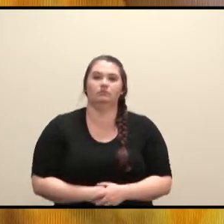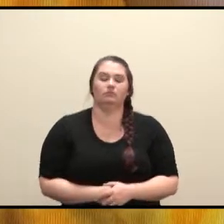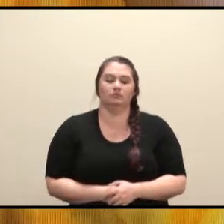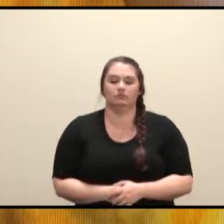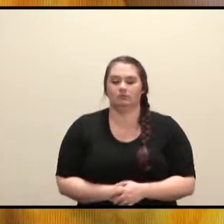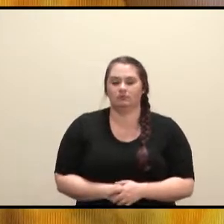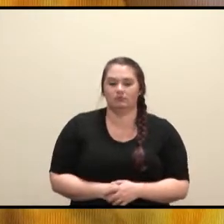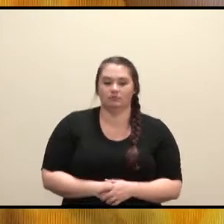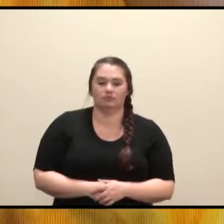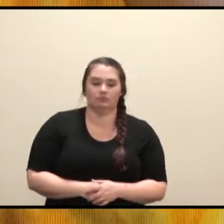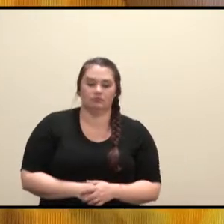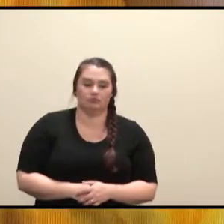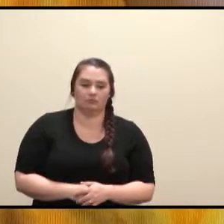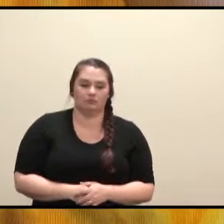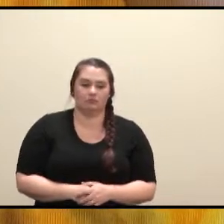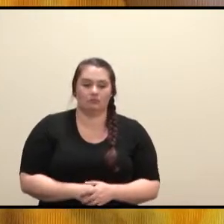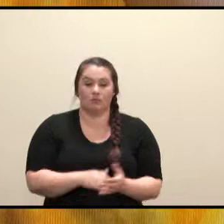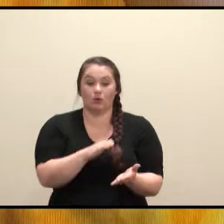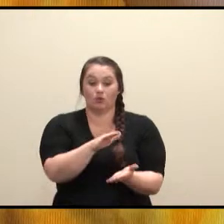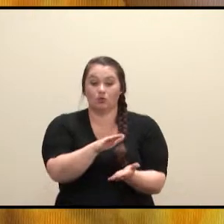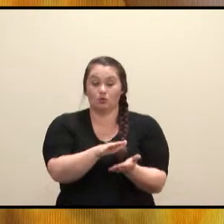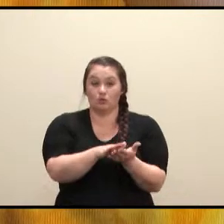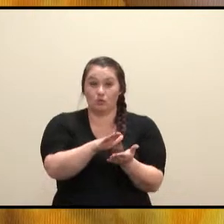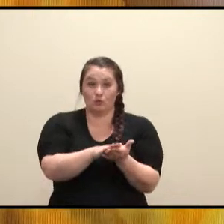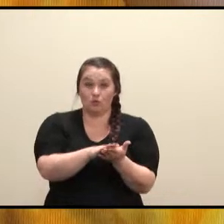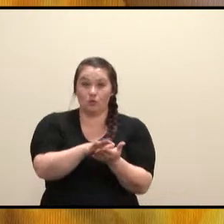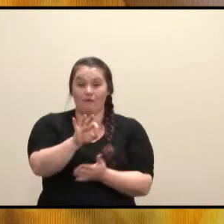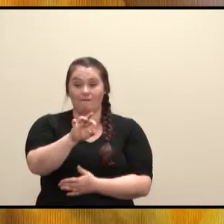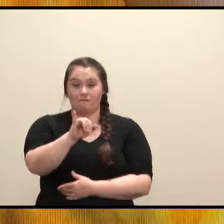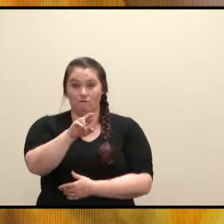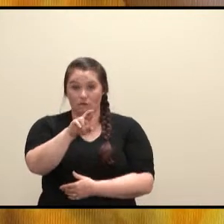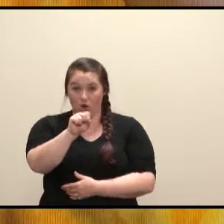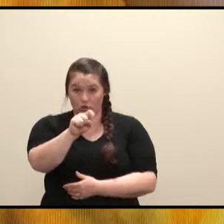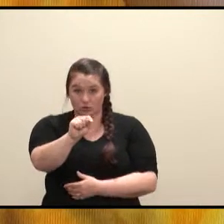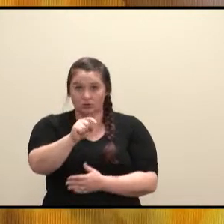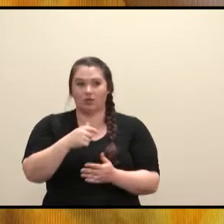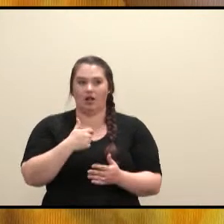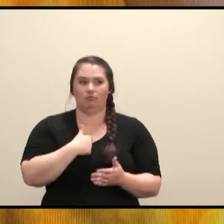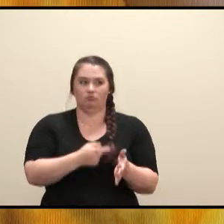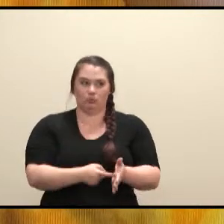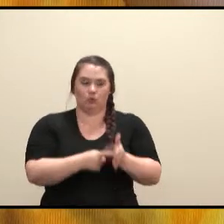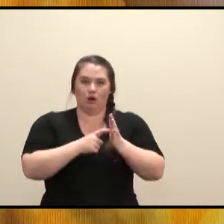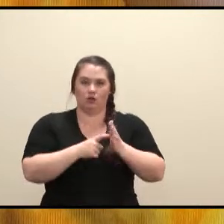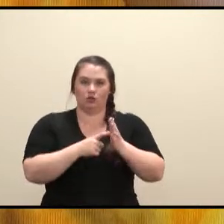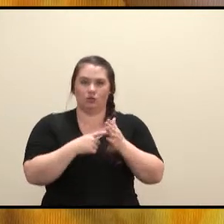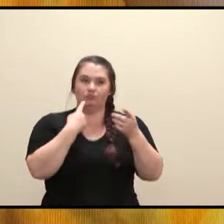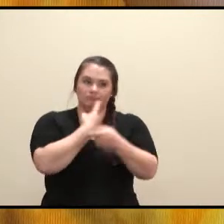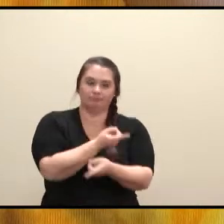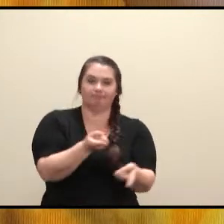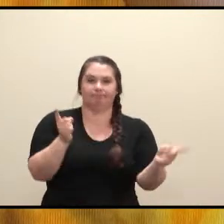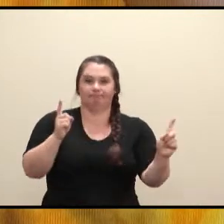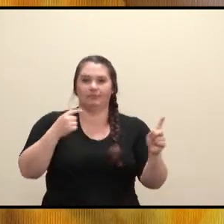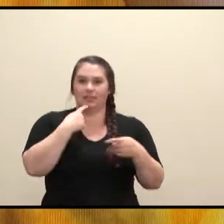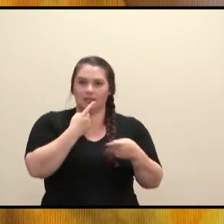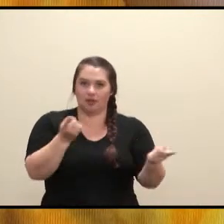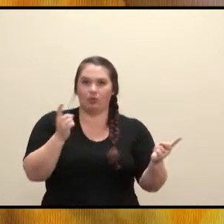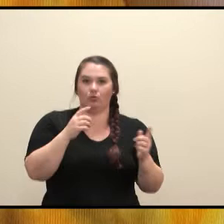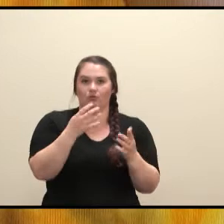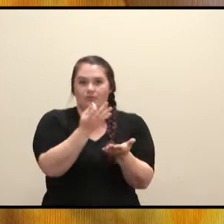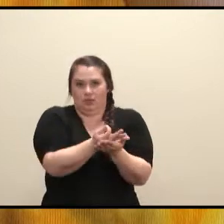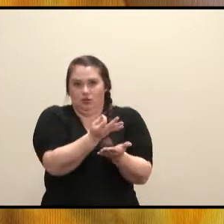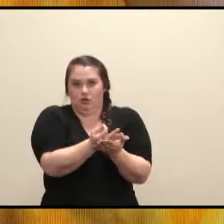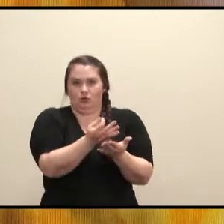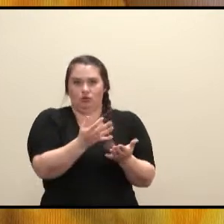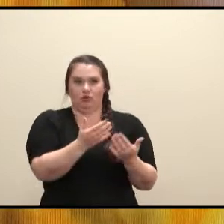So School First requires me to have this discussion with you as part of our financial